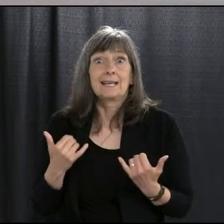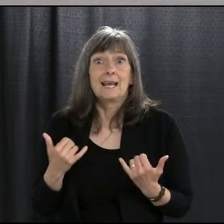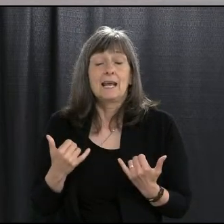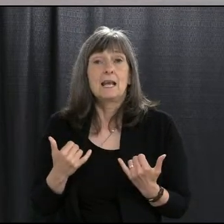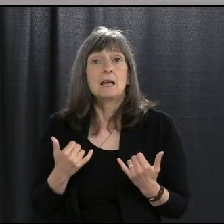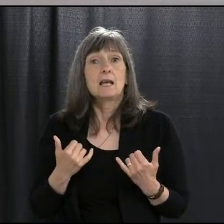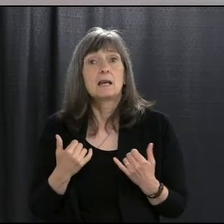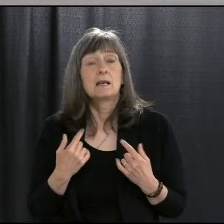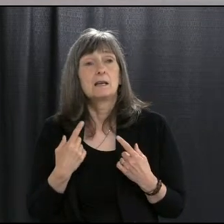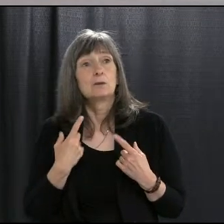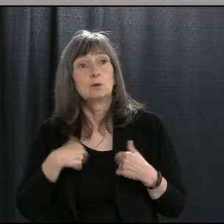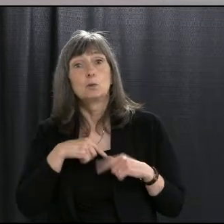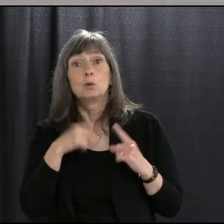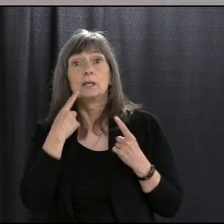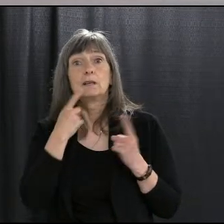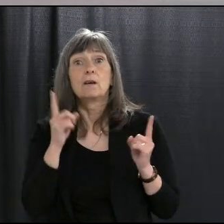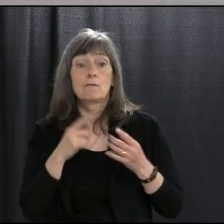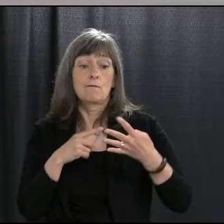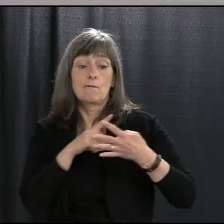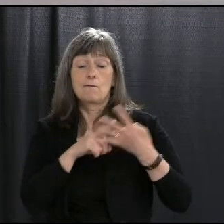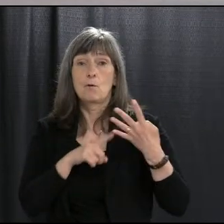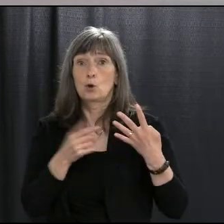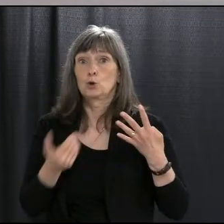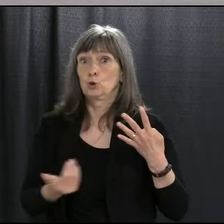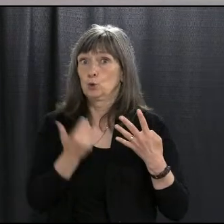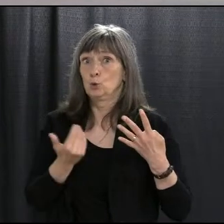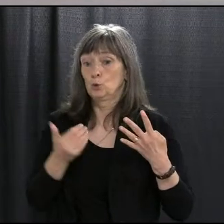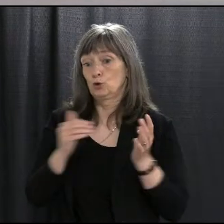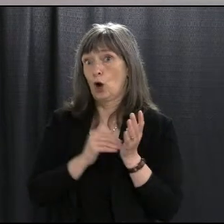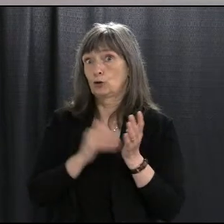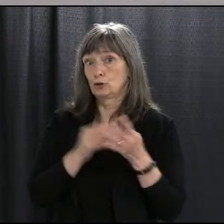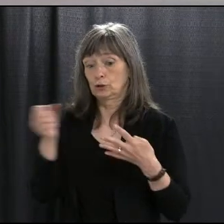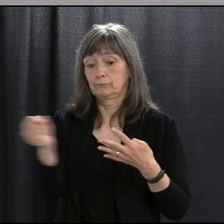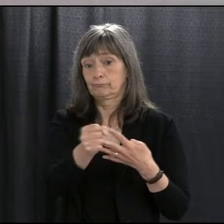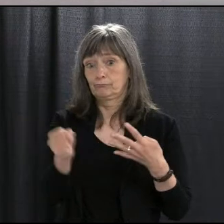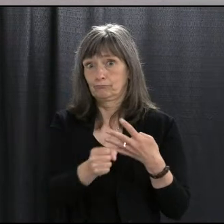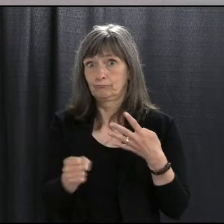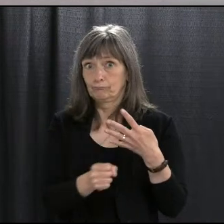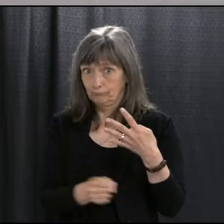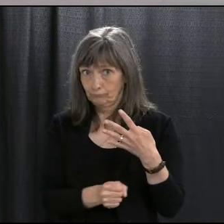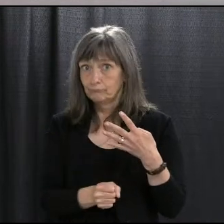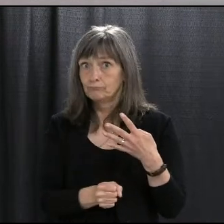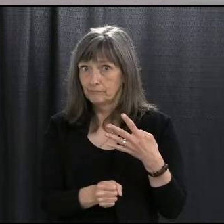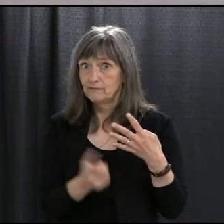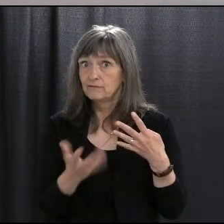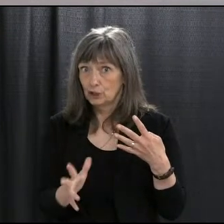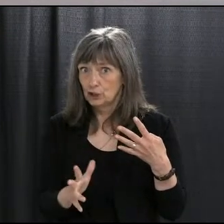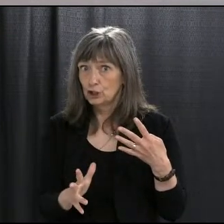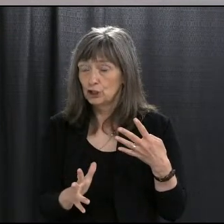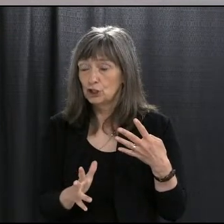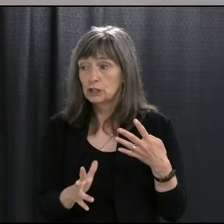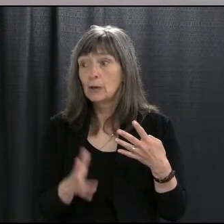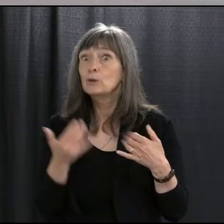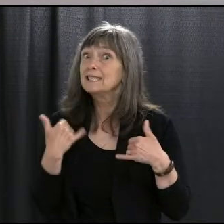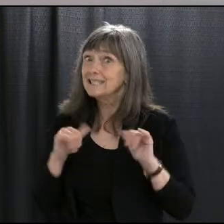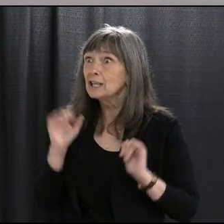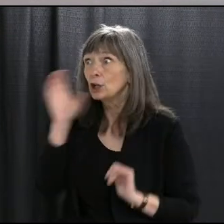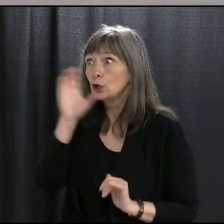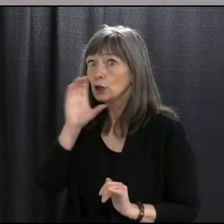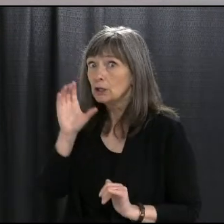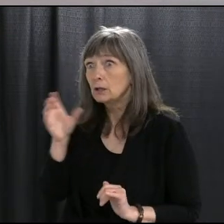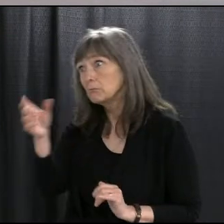sites where we have physicians recruited. We continue to recruit, but in the